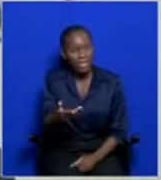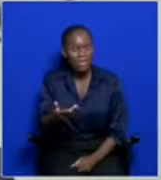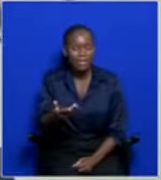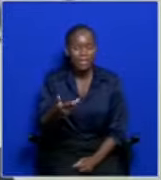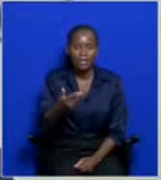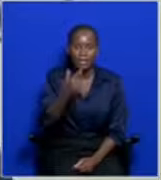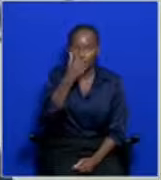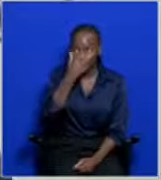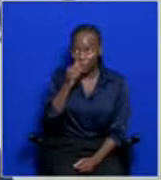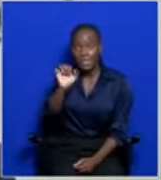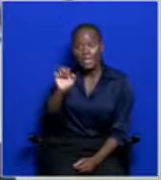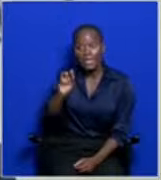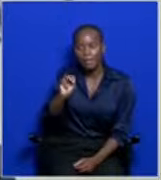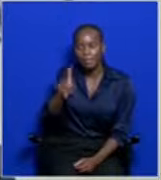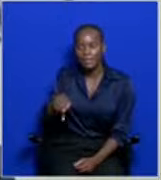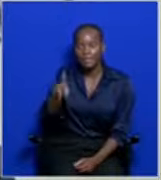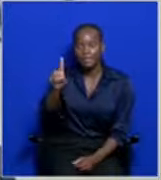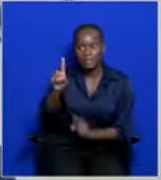They know